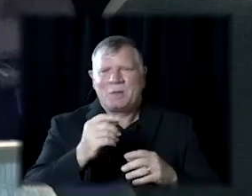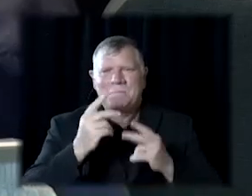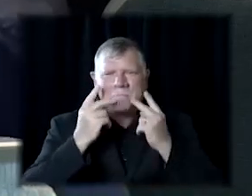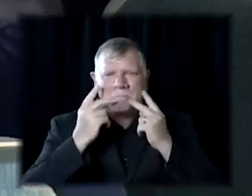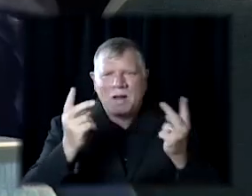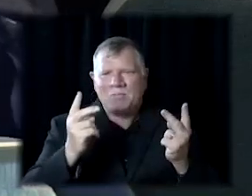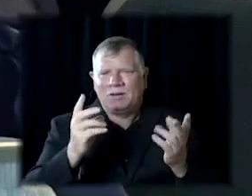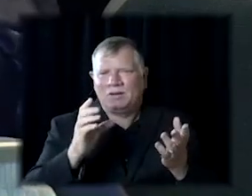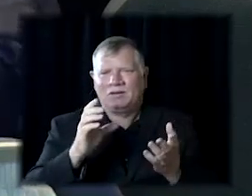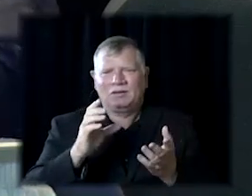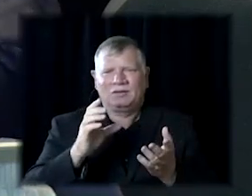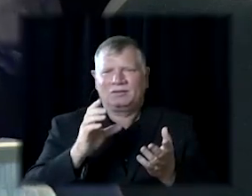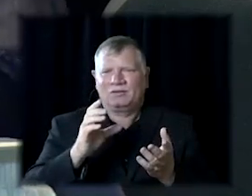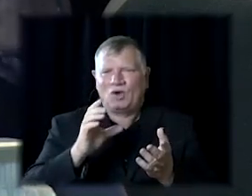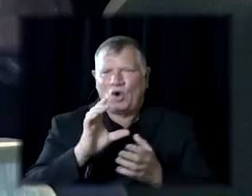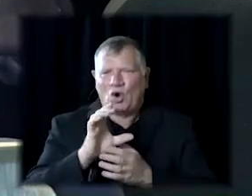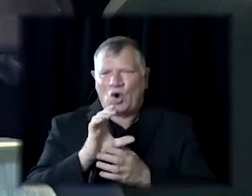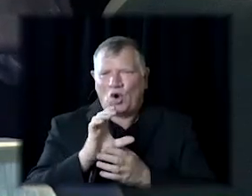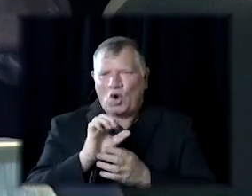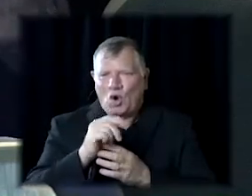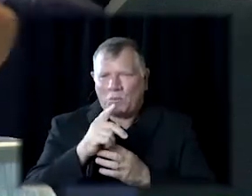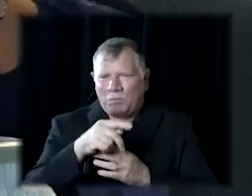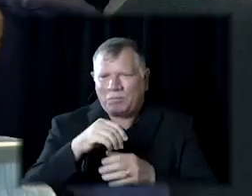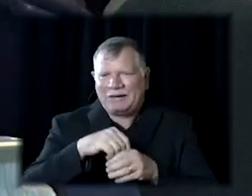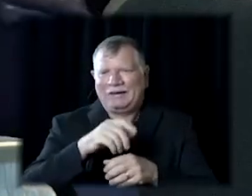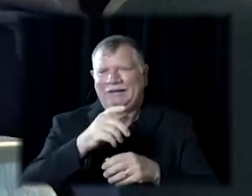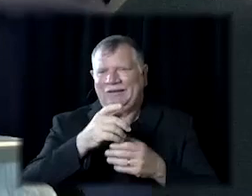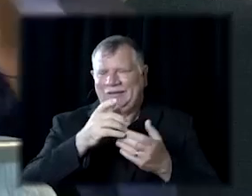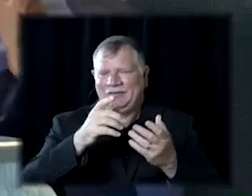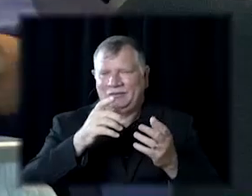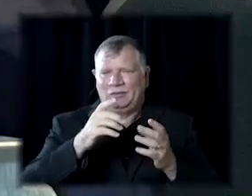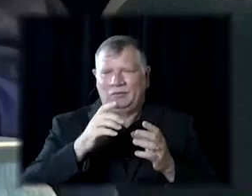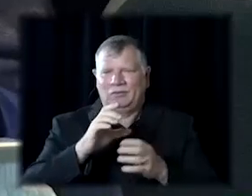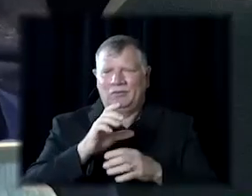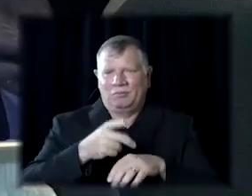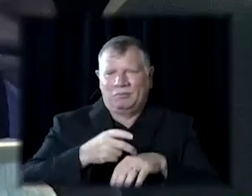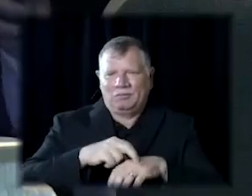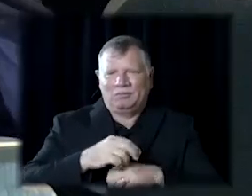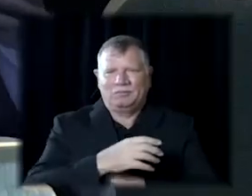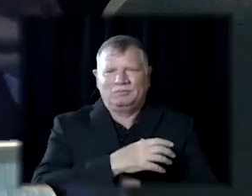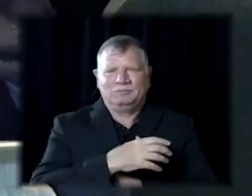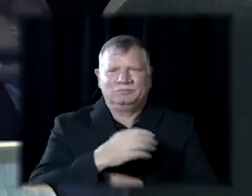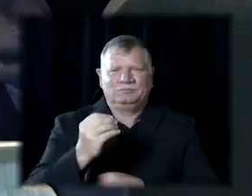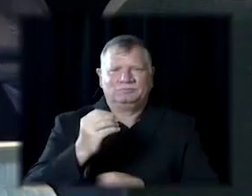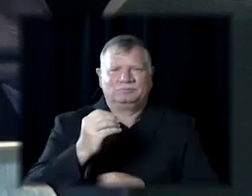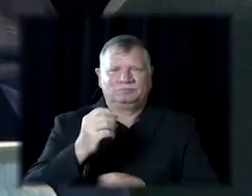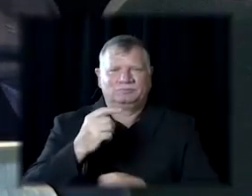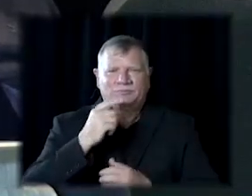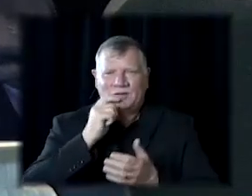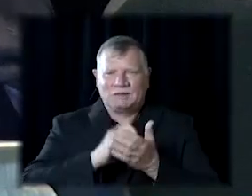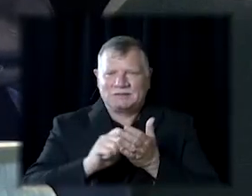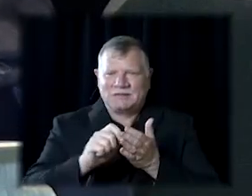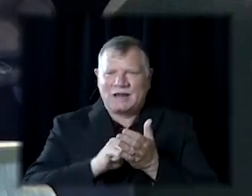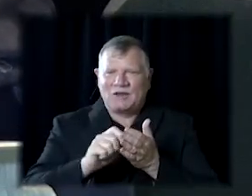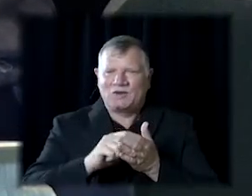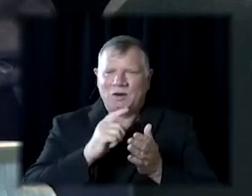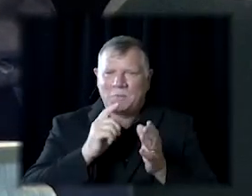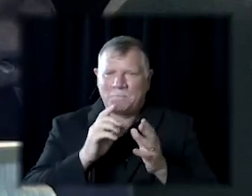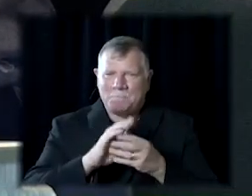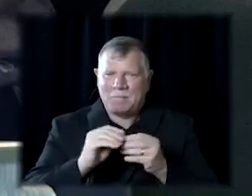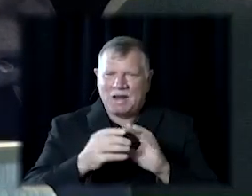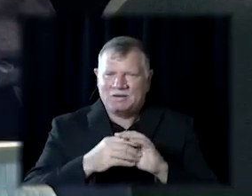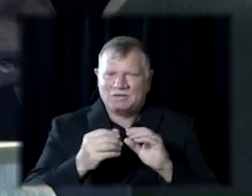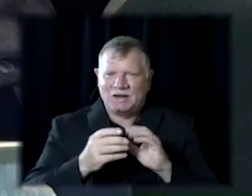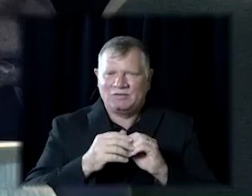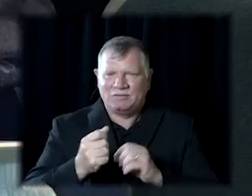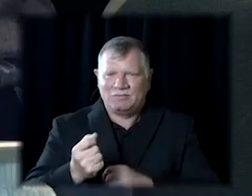corporations that are in the Commonwealth. So we're now seeing everything across the board. We've recently, as the Secretary mentioned, entered into a